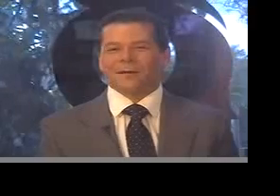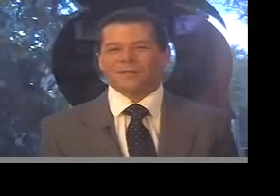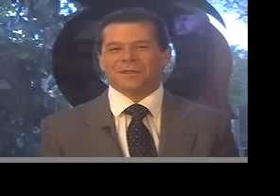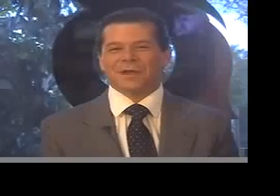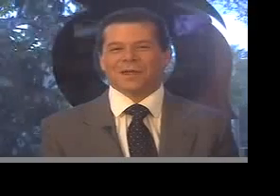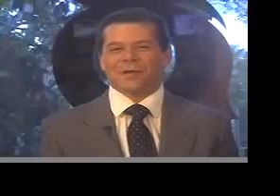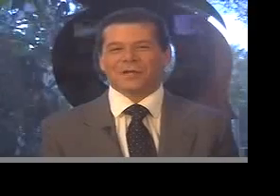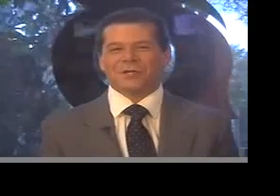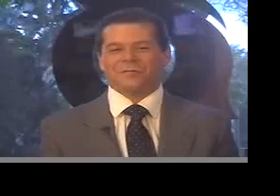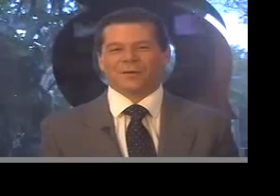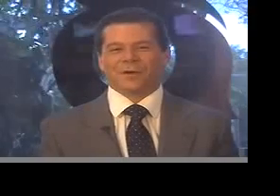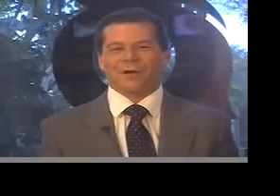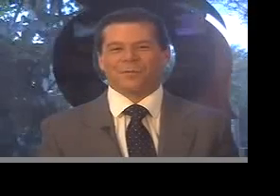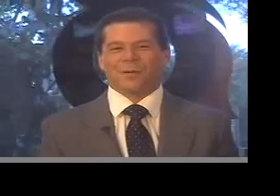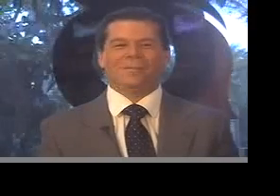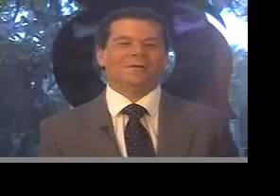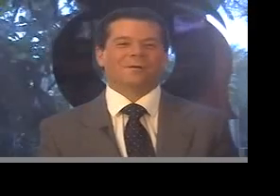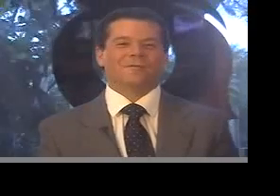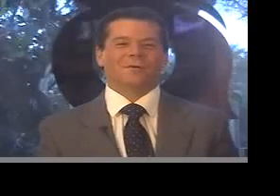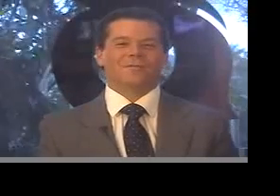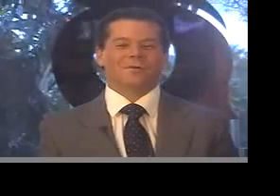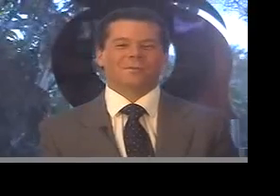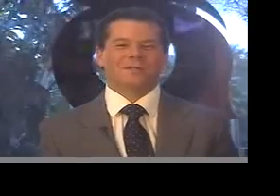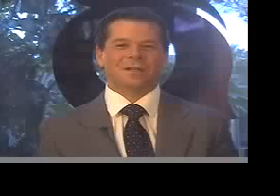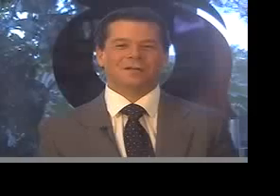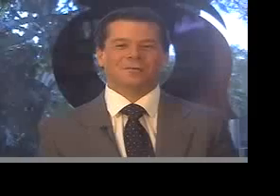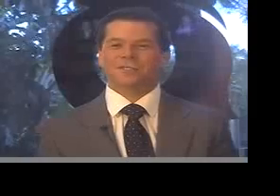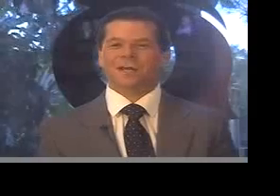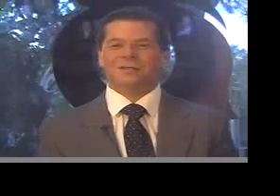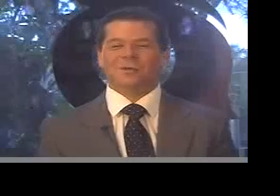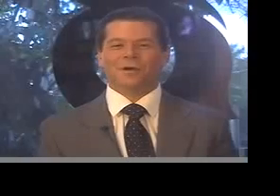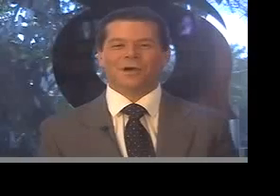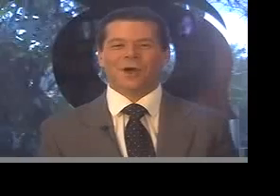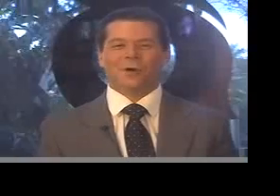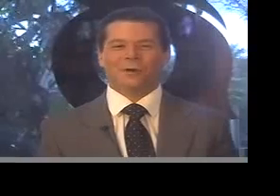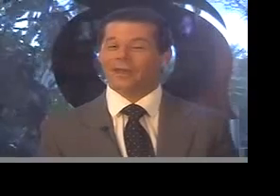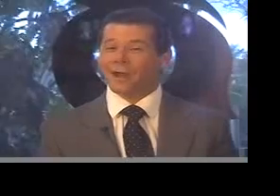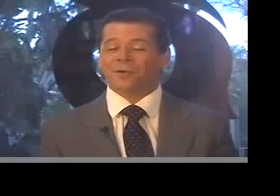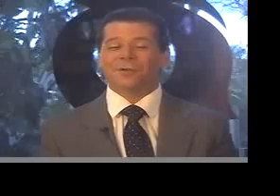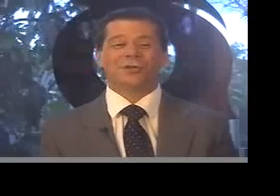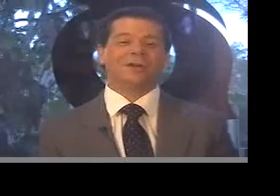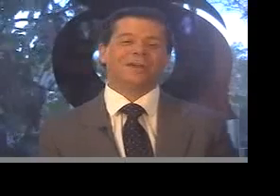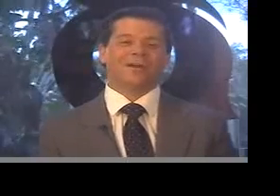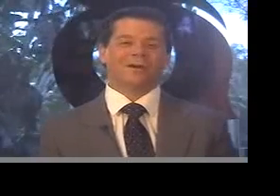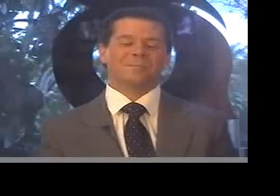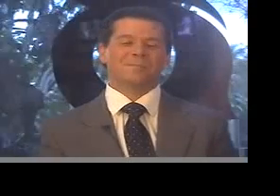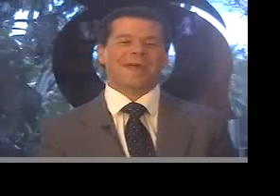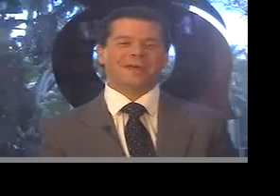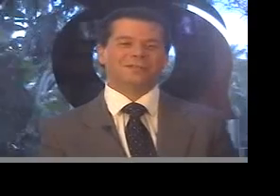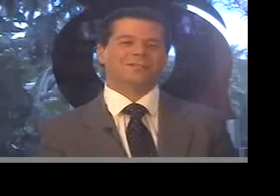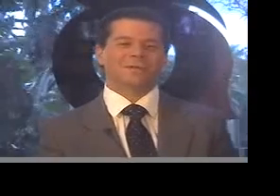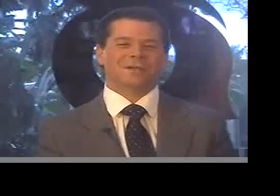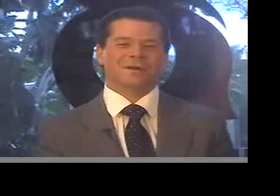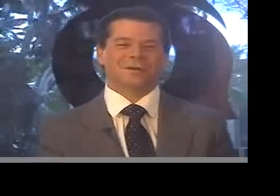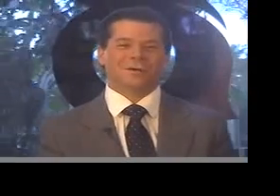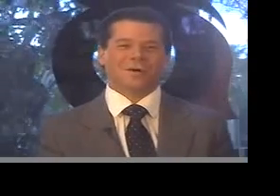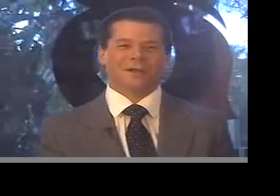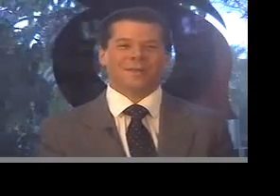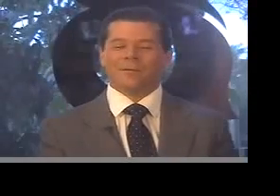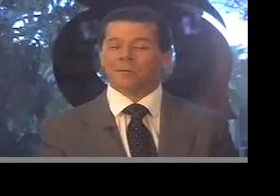Welcome back. Well, the inauguration of Barack Obama, our 44th president, was not so long ago. Now returning are the bands from